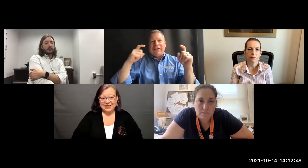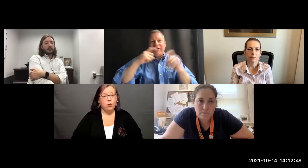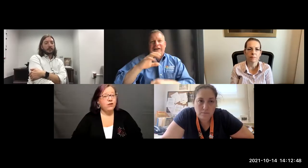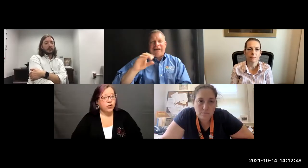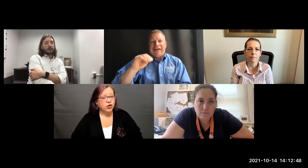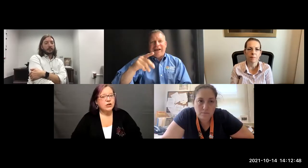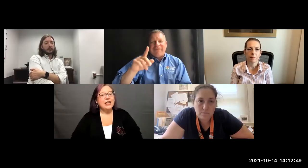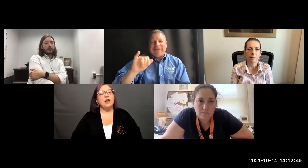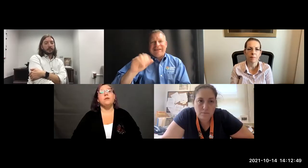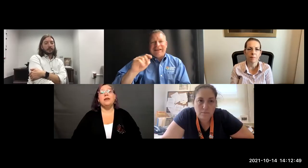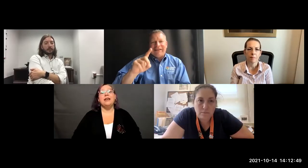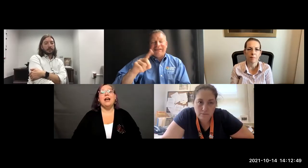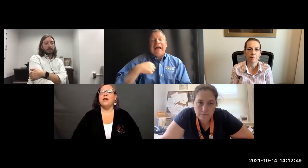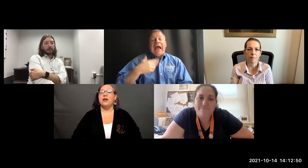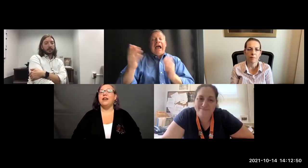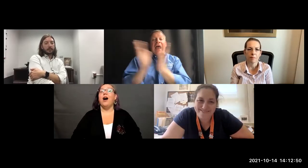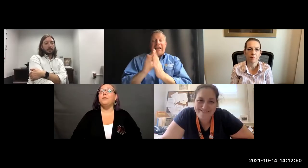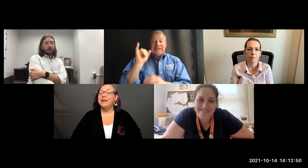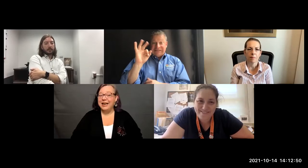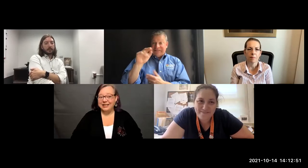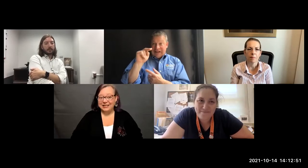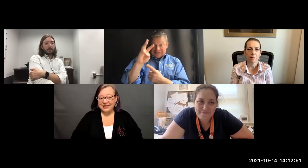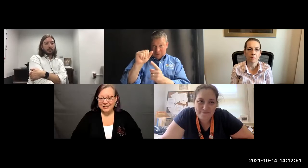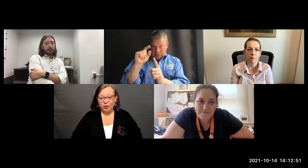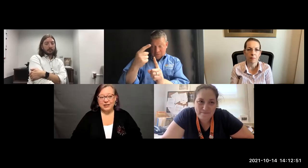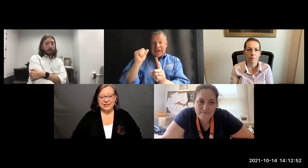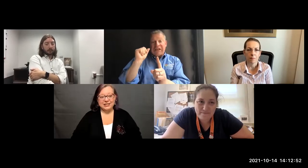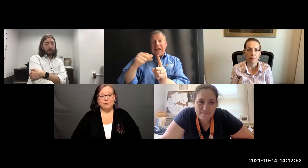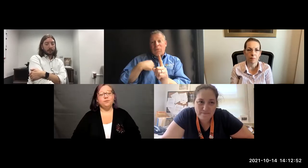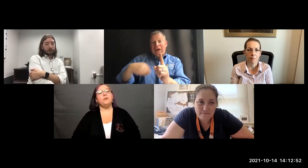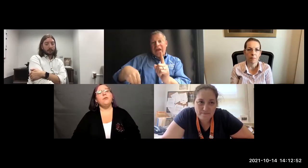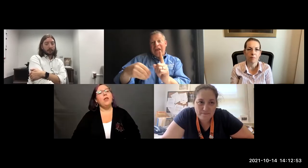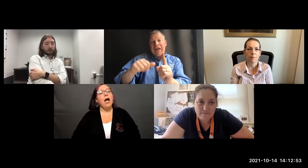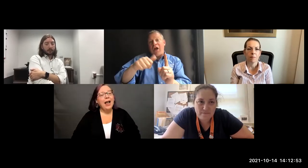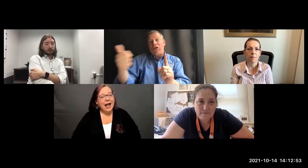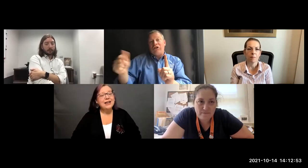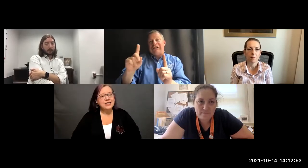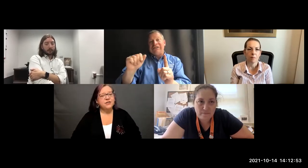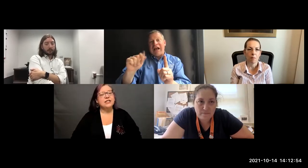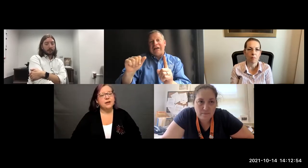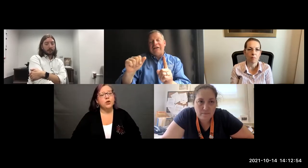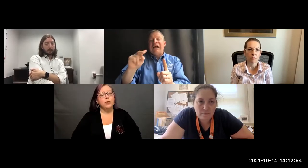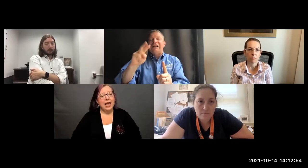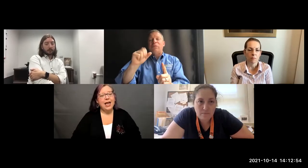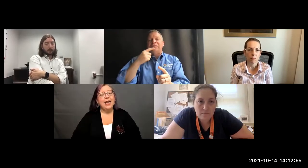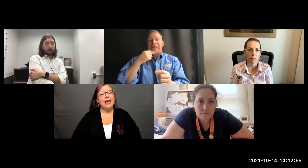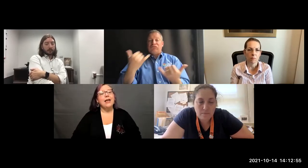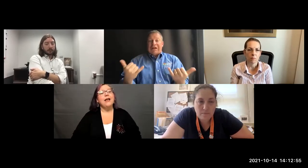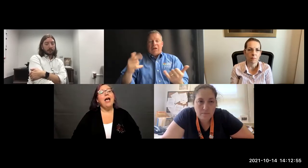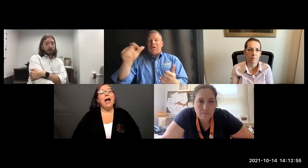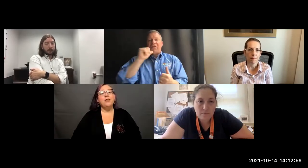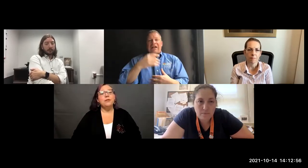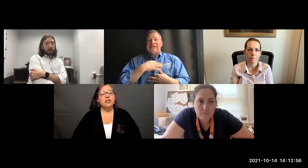yes. However, it would be a very complicated process. I asked if